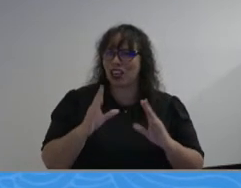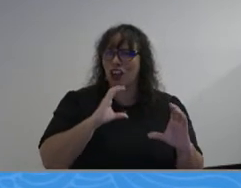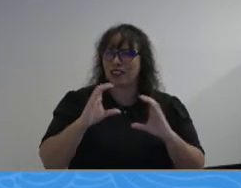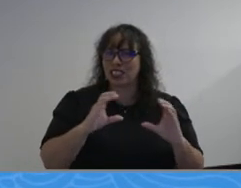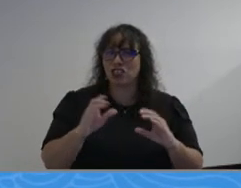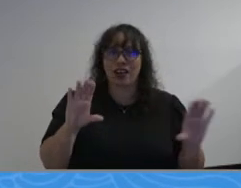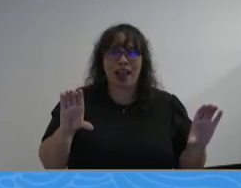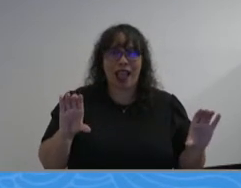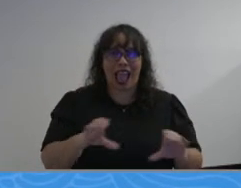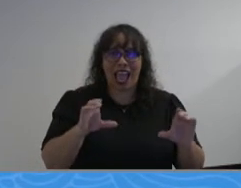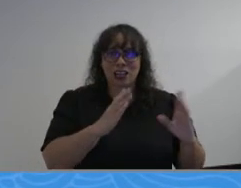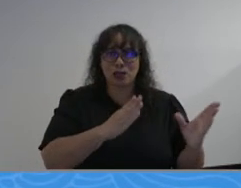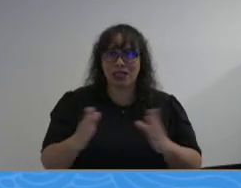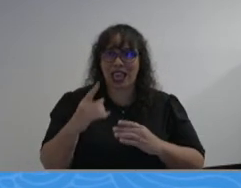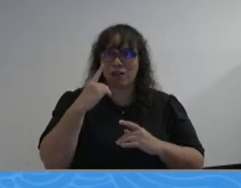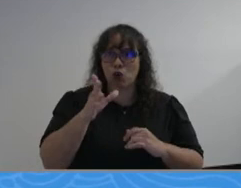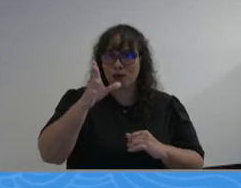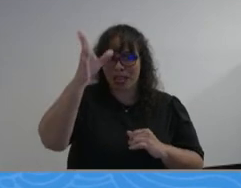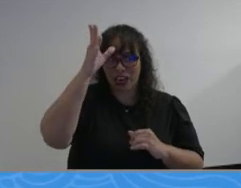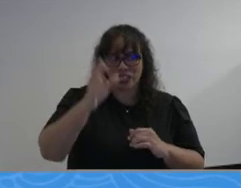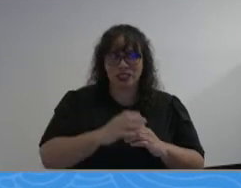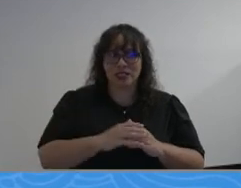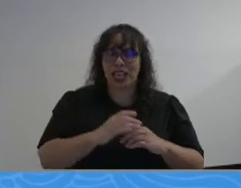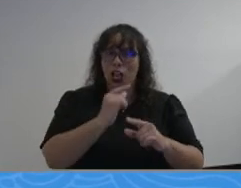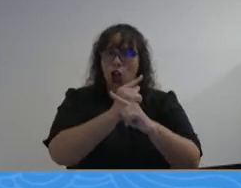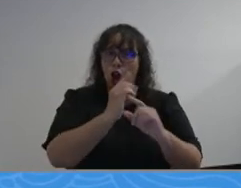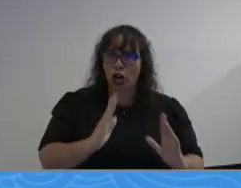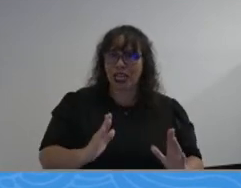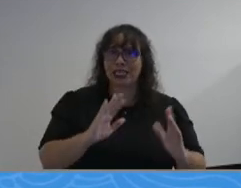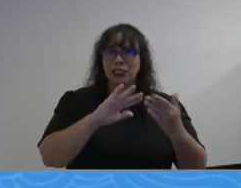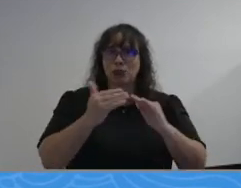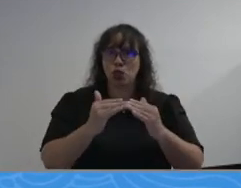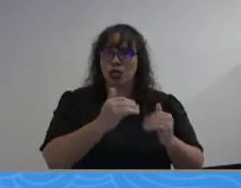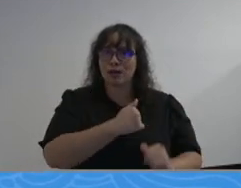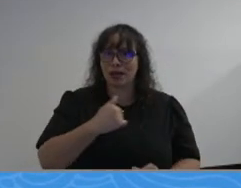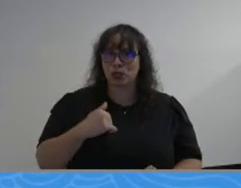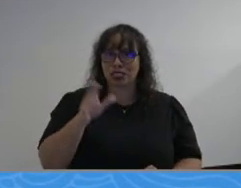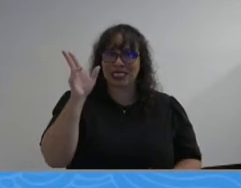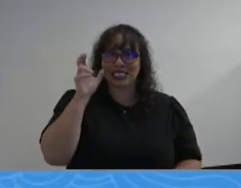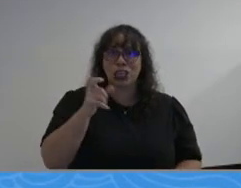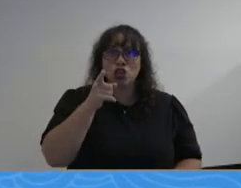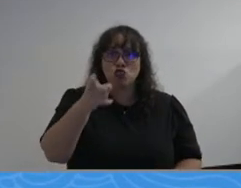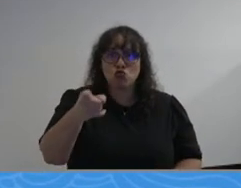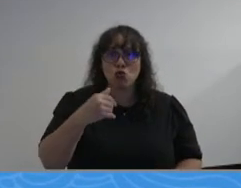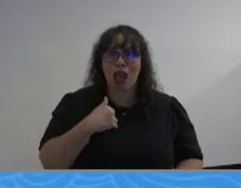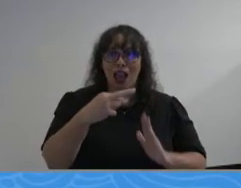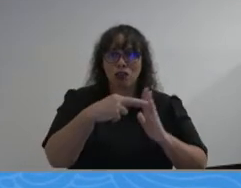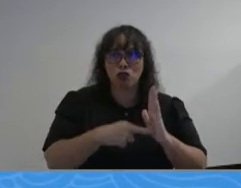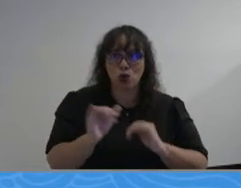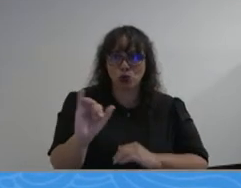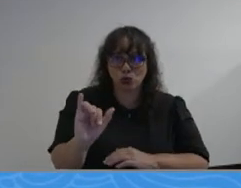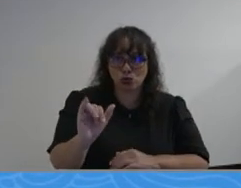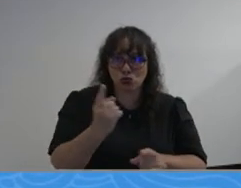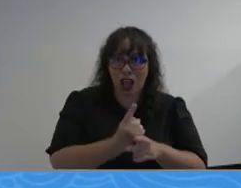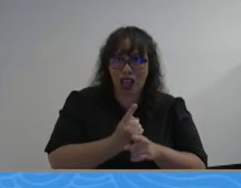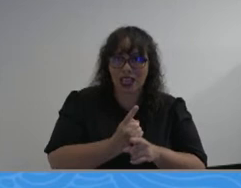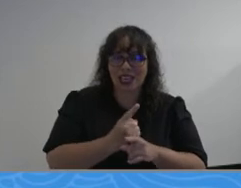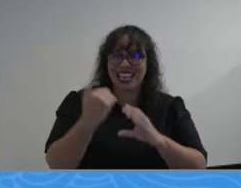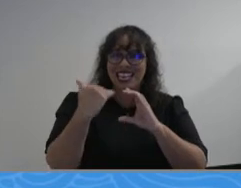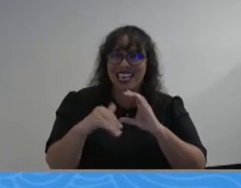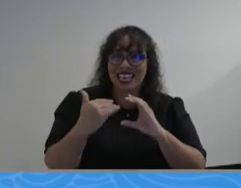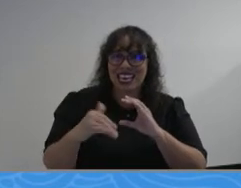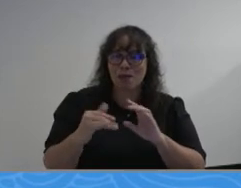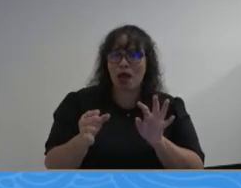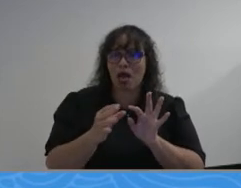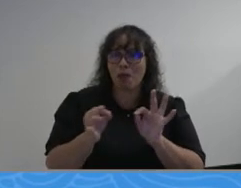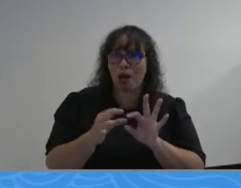action plan for parents and guardians and community members listening. You have a role in this too, right? Mm-hmm. Email your public comments